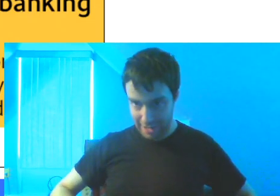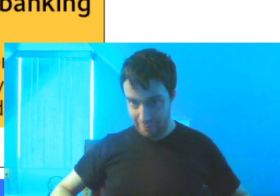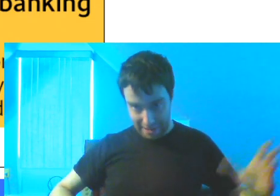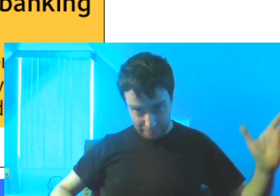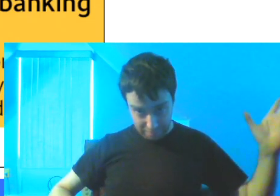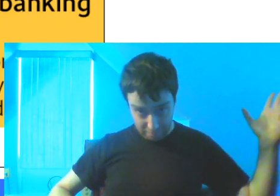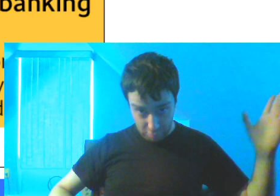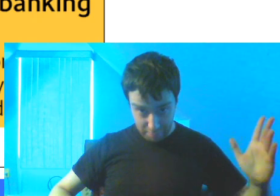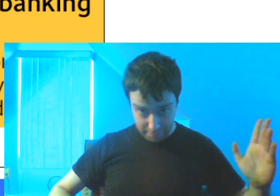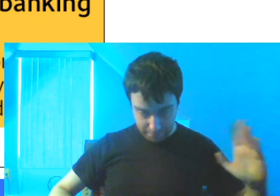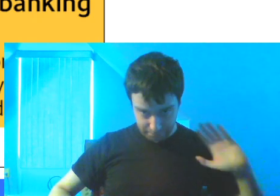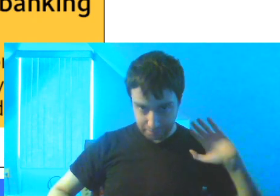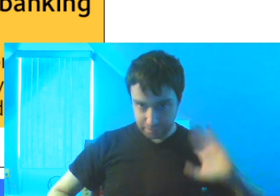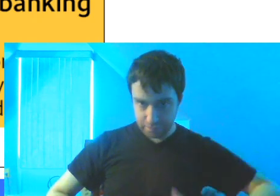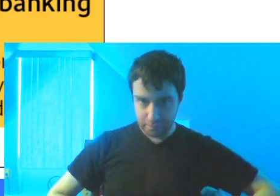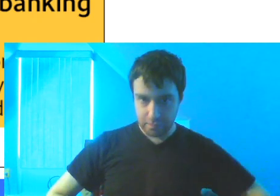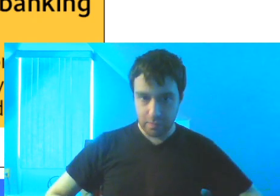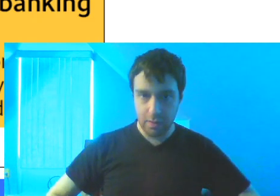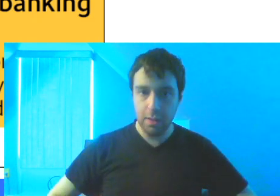right now at the moment.